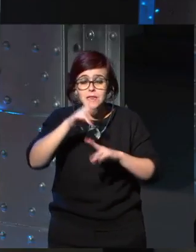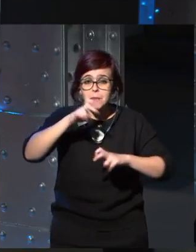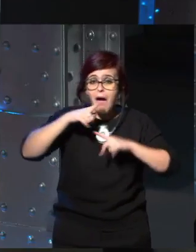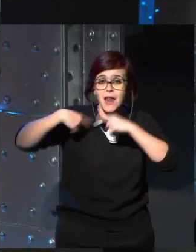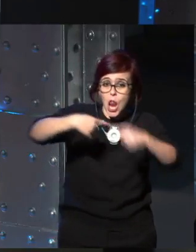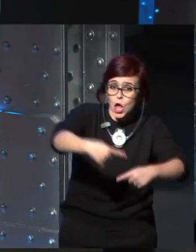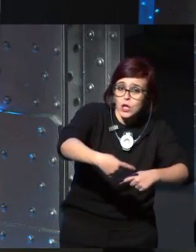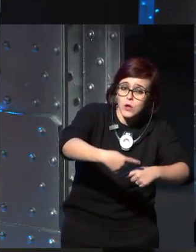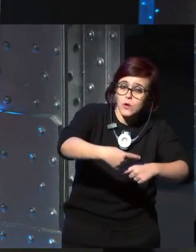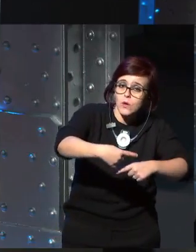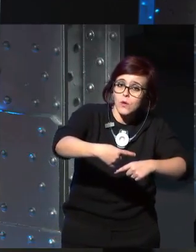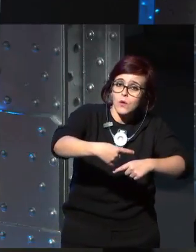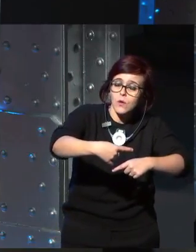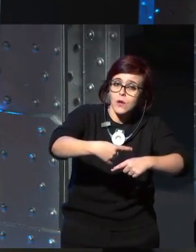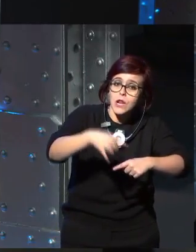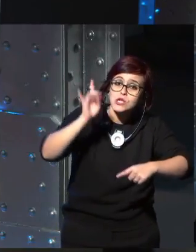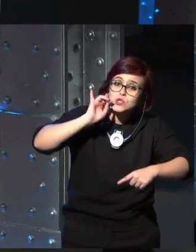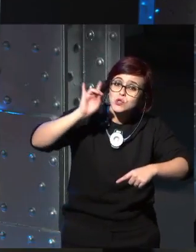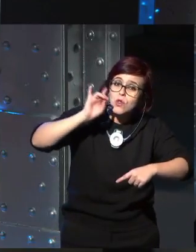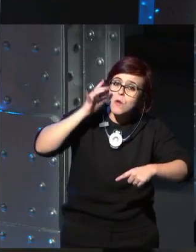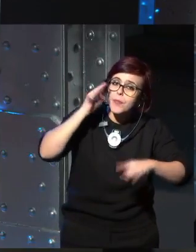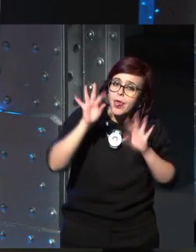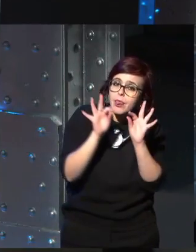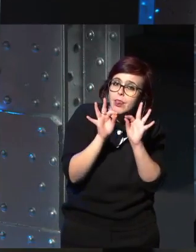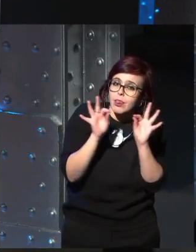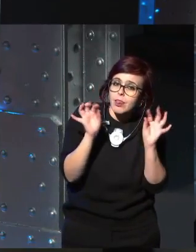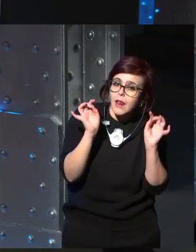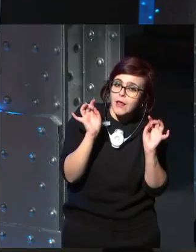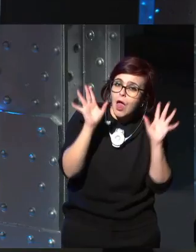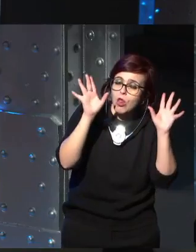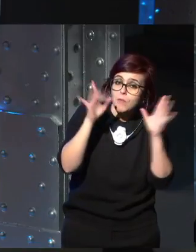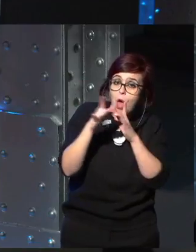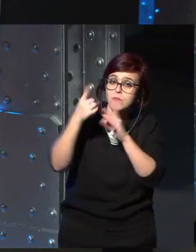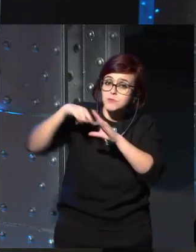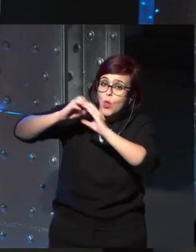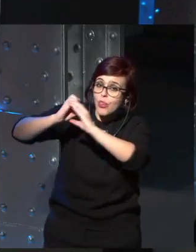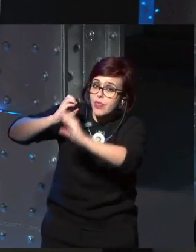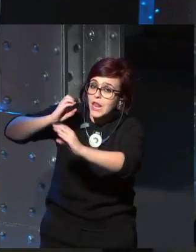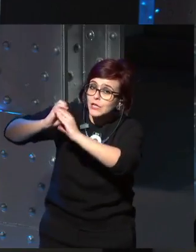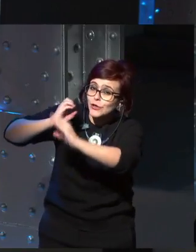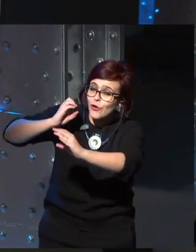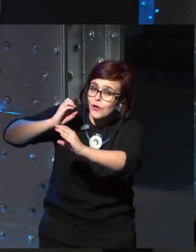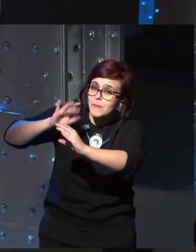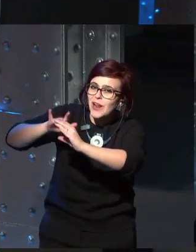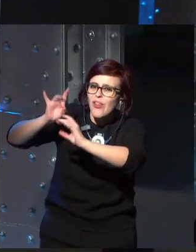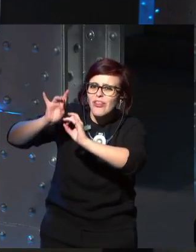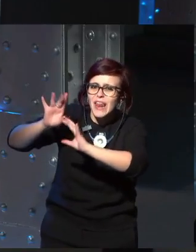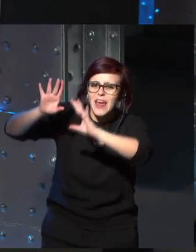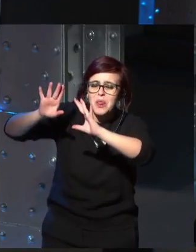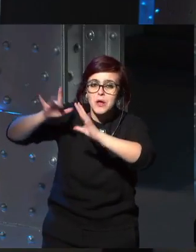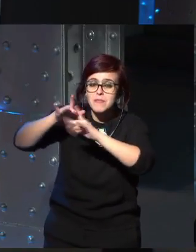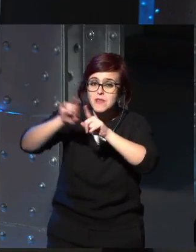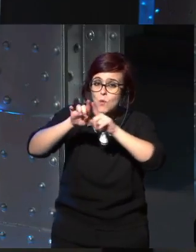is delicate, but it's not that delicate. I mean, a cylinder can still be played today. A vinyl record or even a cassette tape is very,